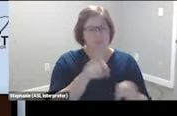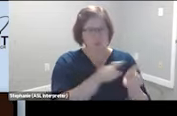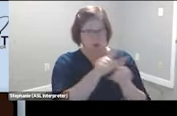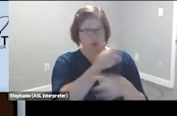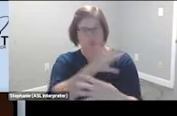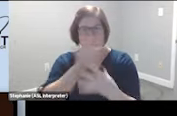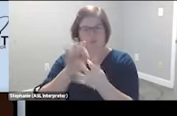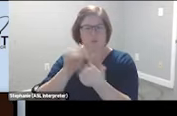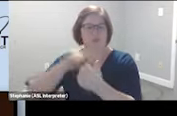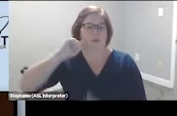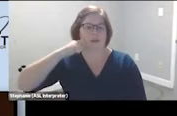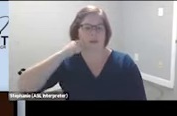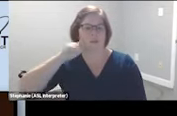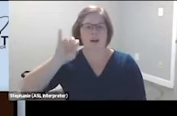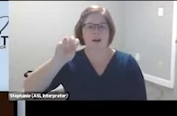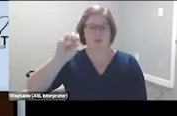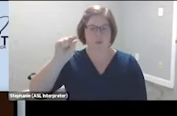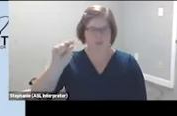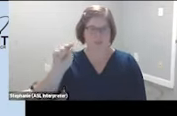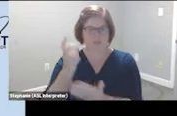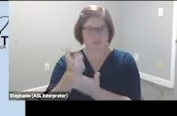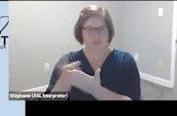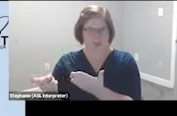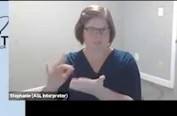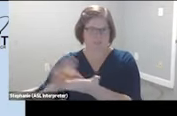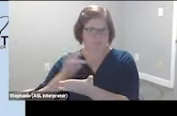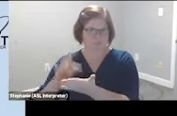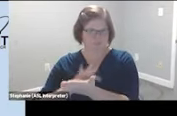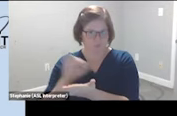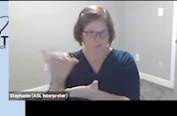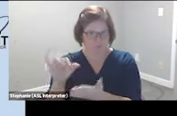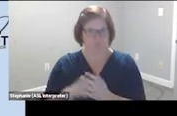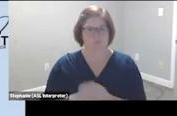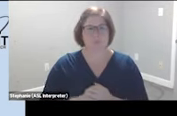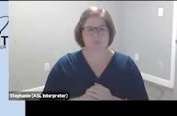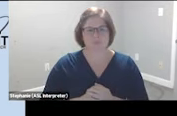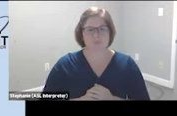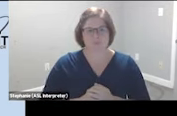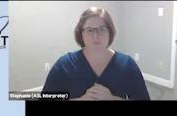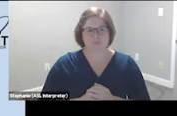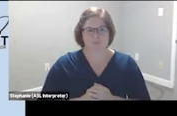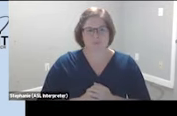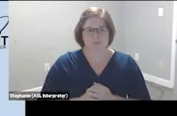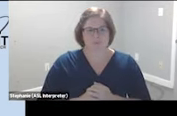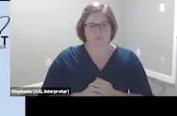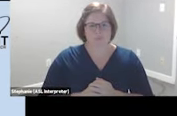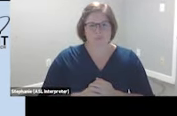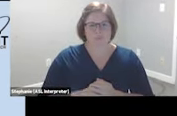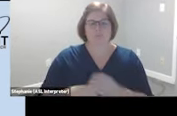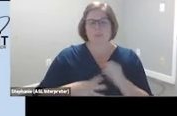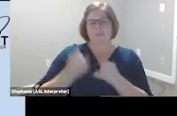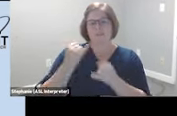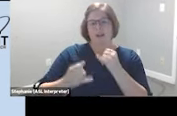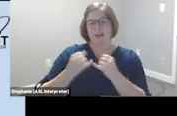iOS device showing different graphics. Finally, we have a program that is